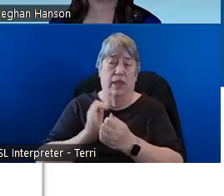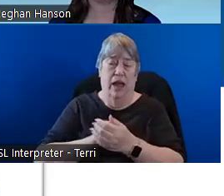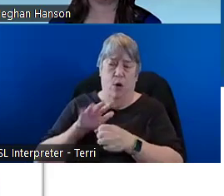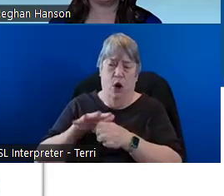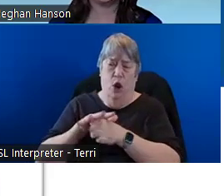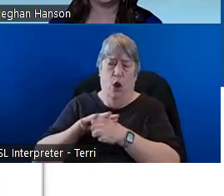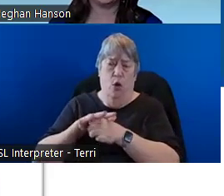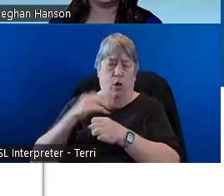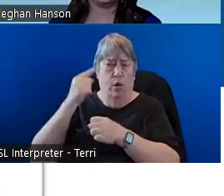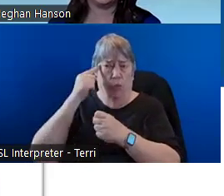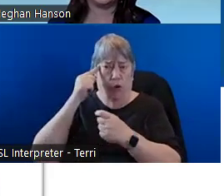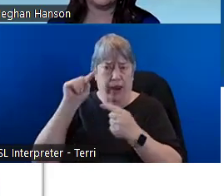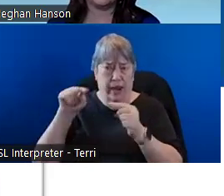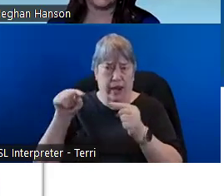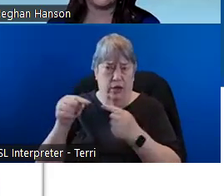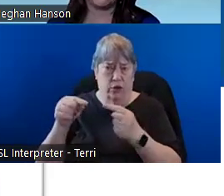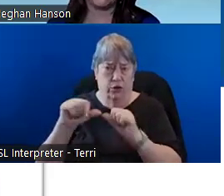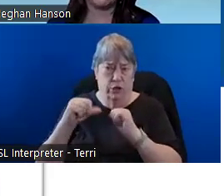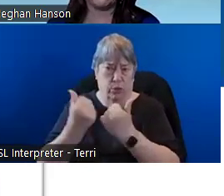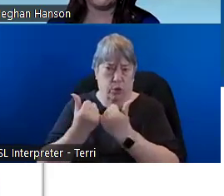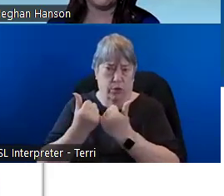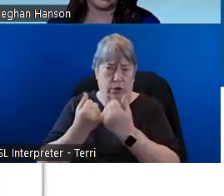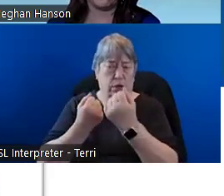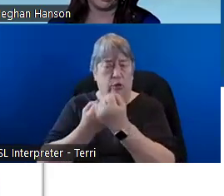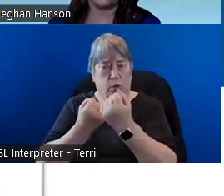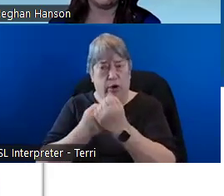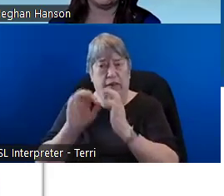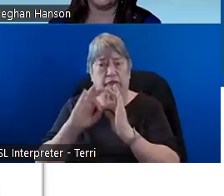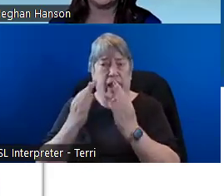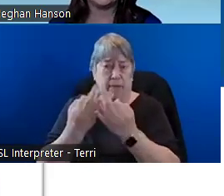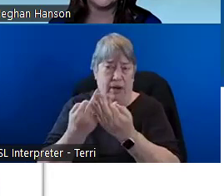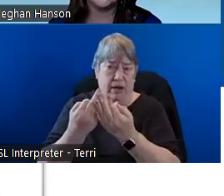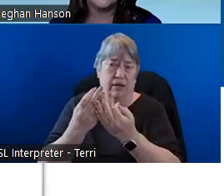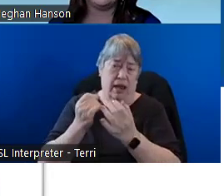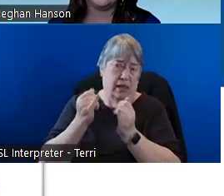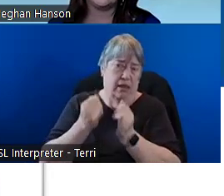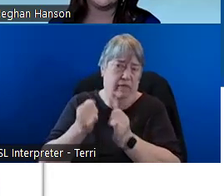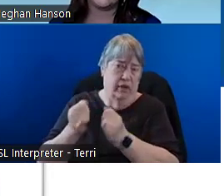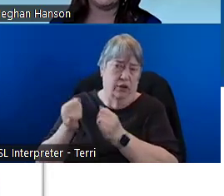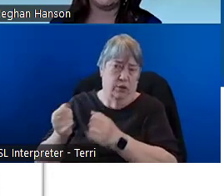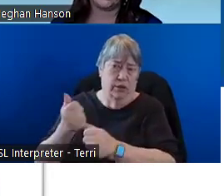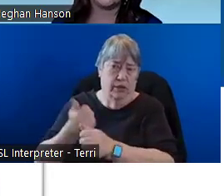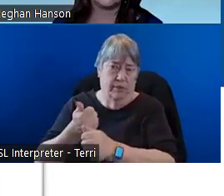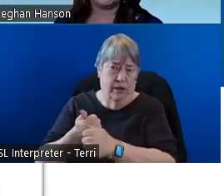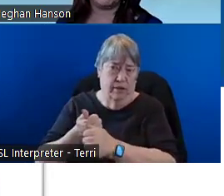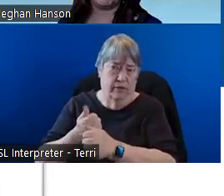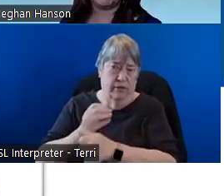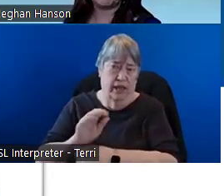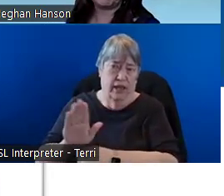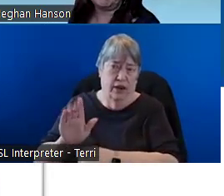so supporting families and just individuals as they were kind of working through brain injury and the needs that they had around